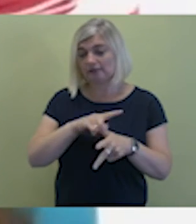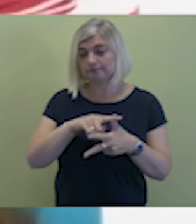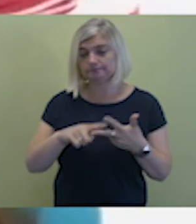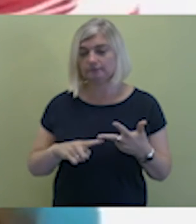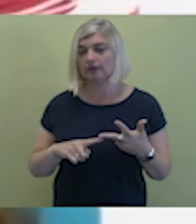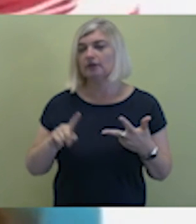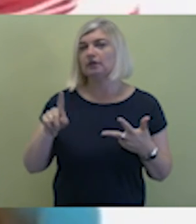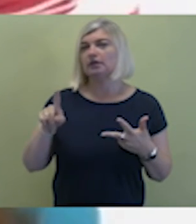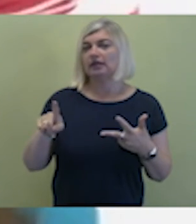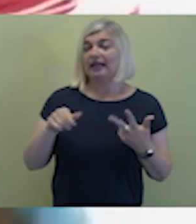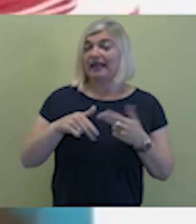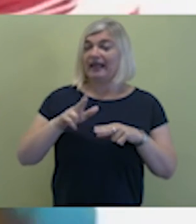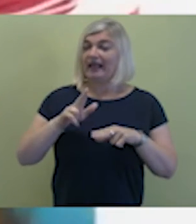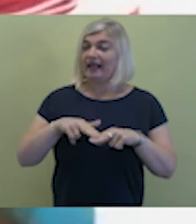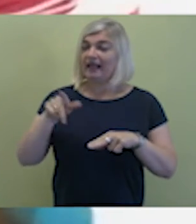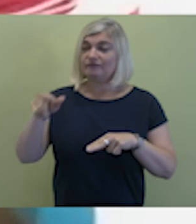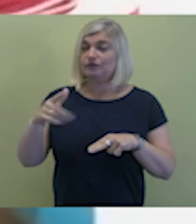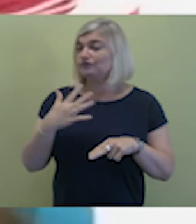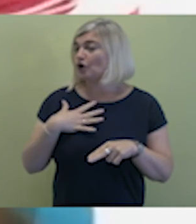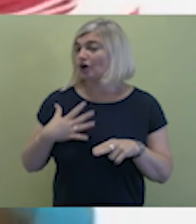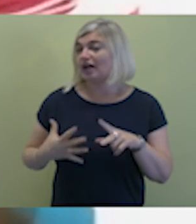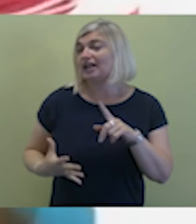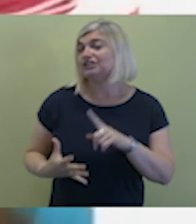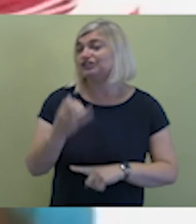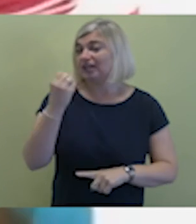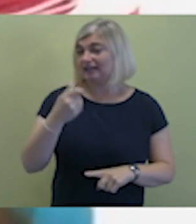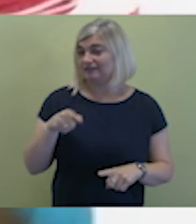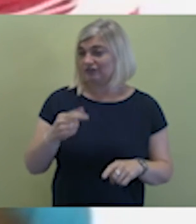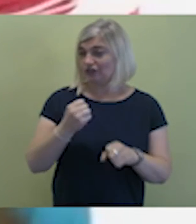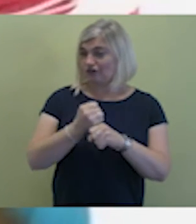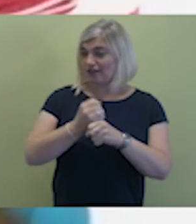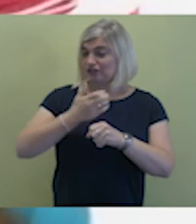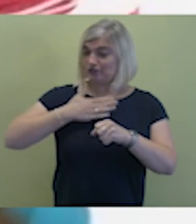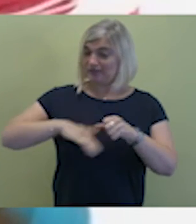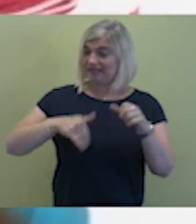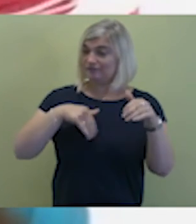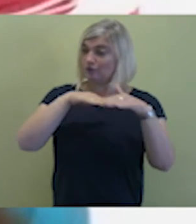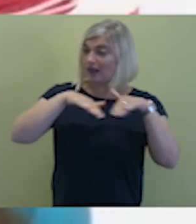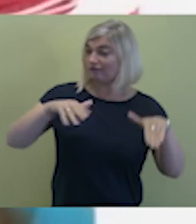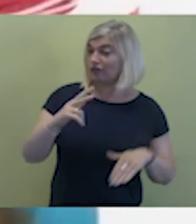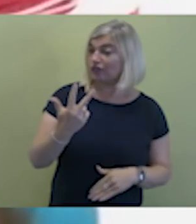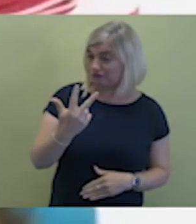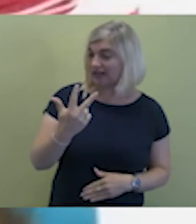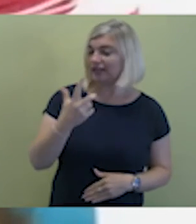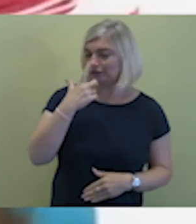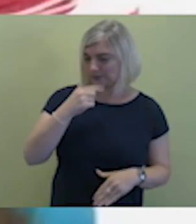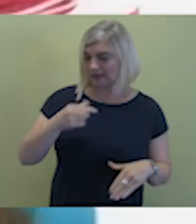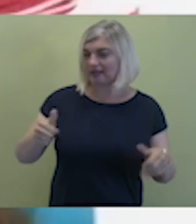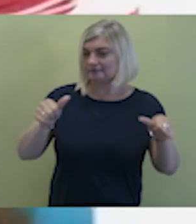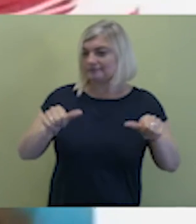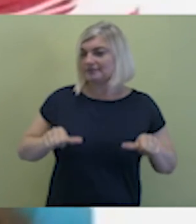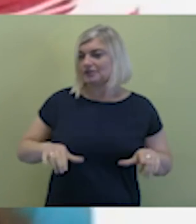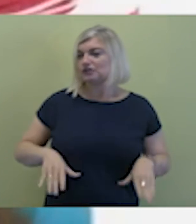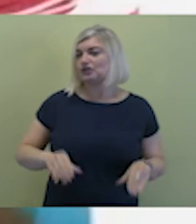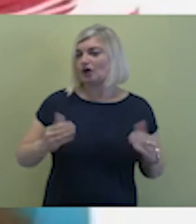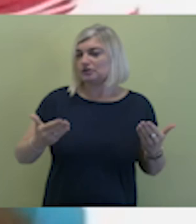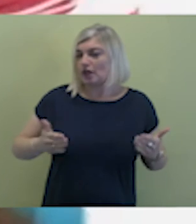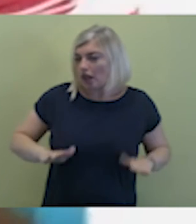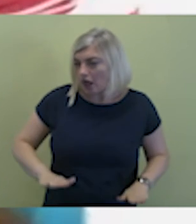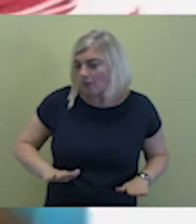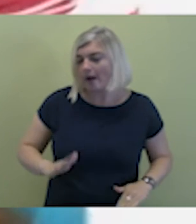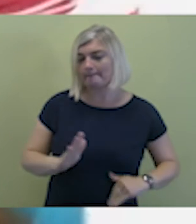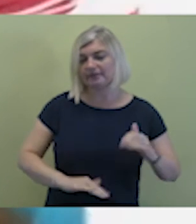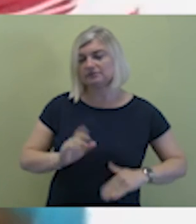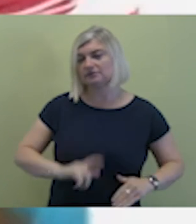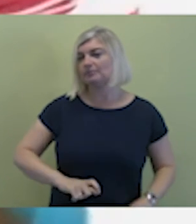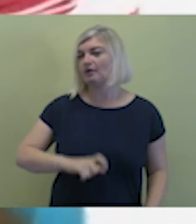too. This course is great if you haven't quite achieved the grades required for the Level 3 course, because you can build up your skills and your confidence during